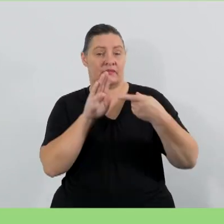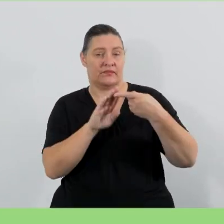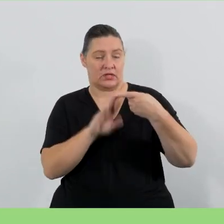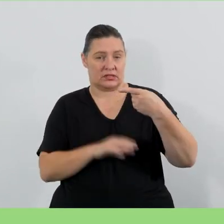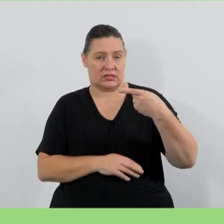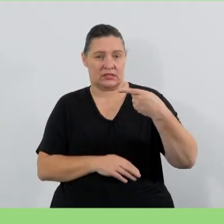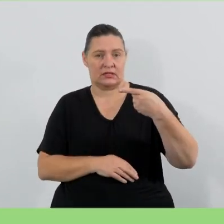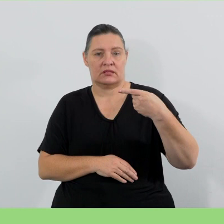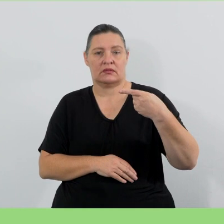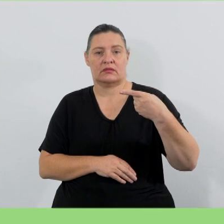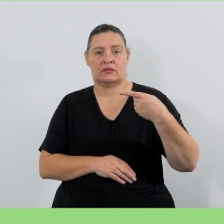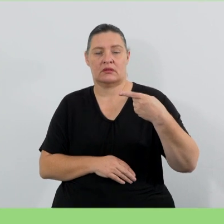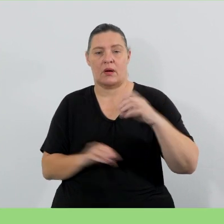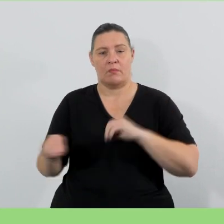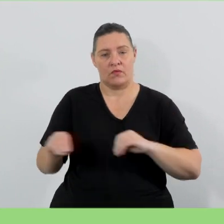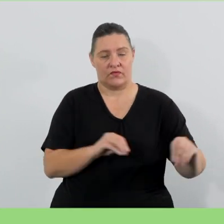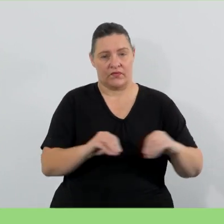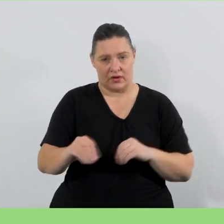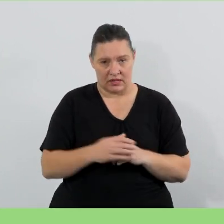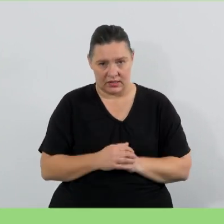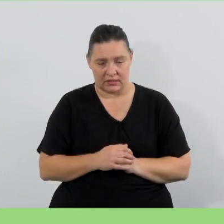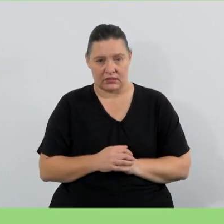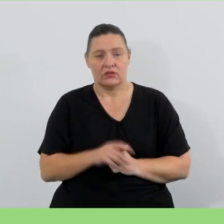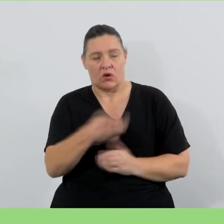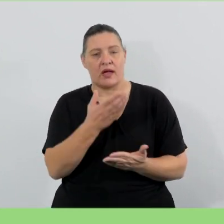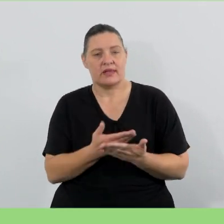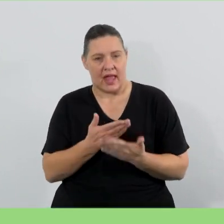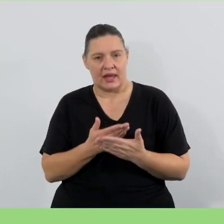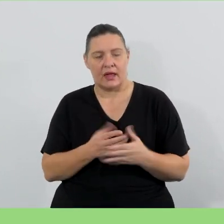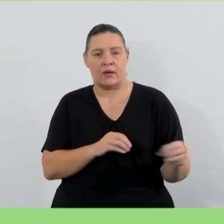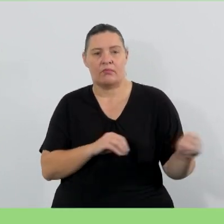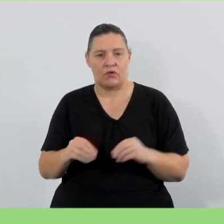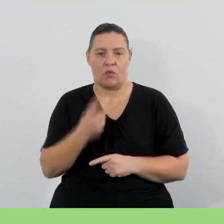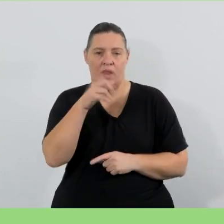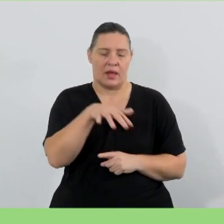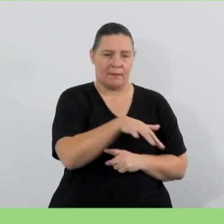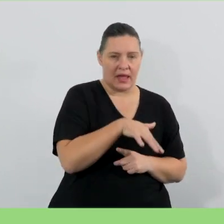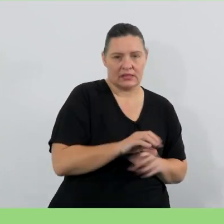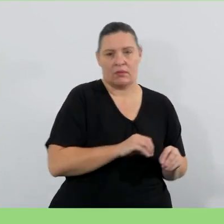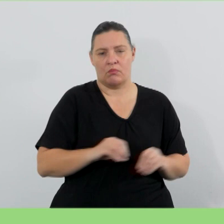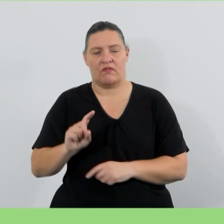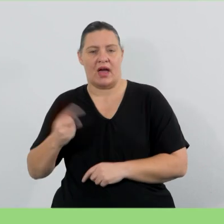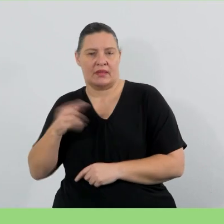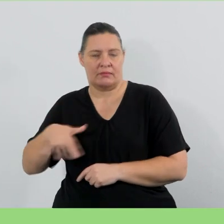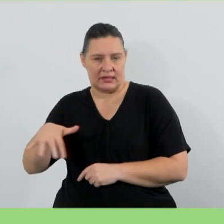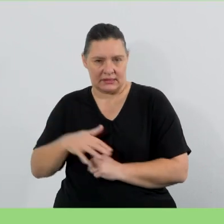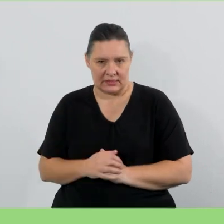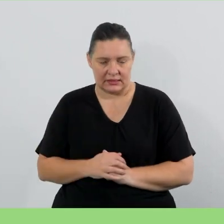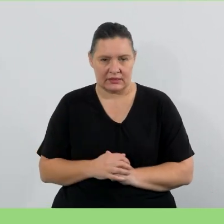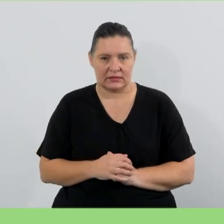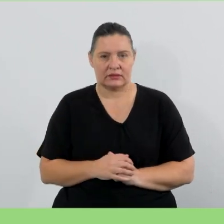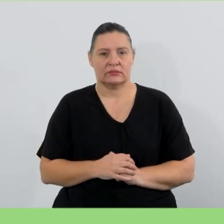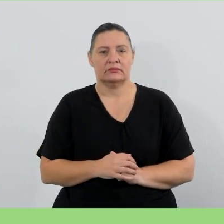life process that we have is movement. And this is the ability to shift from one place to another. That